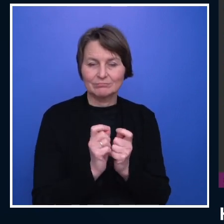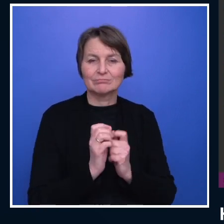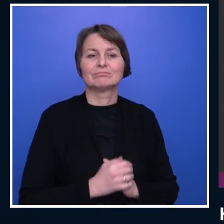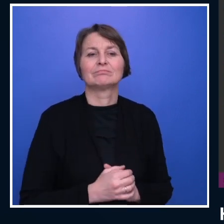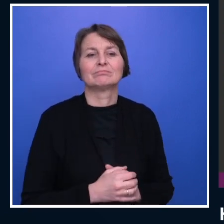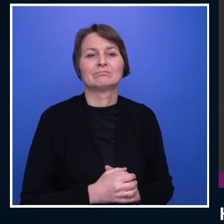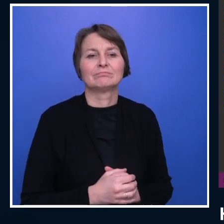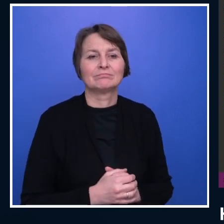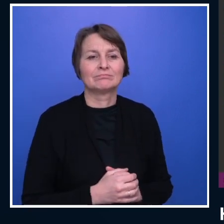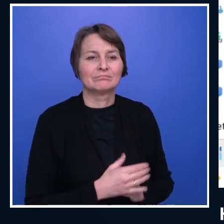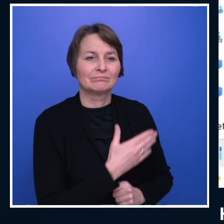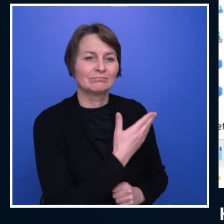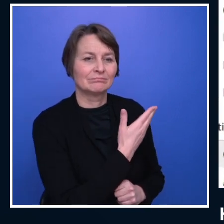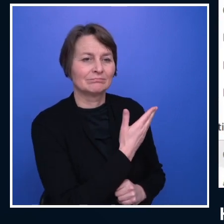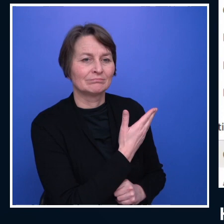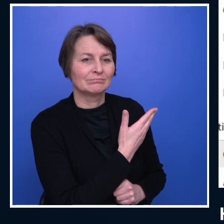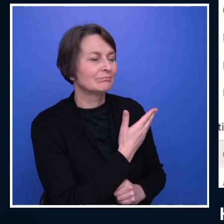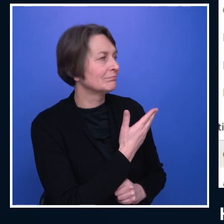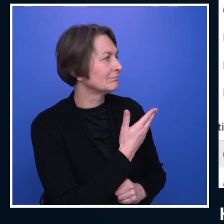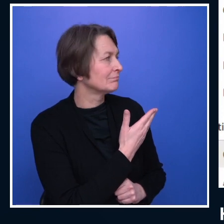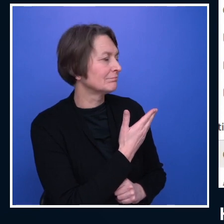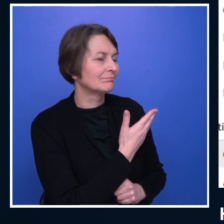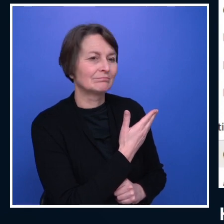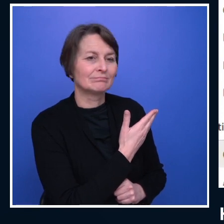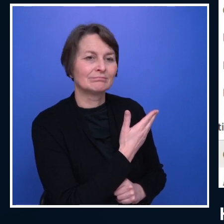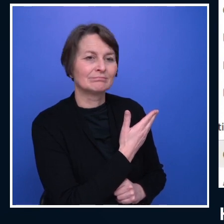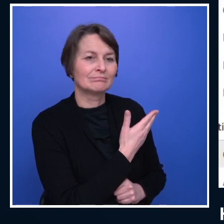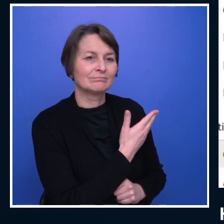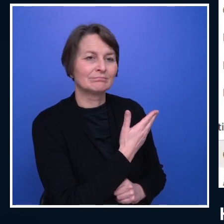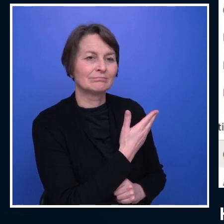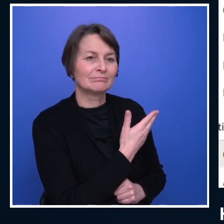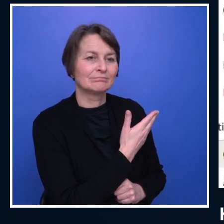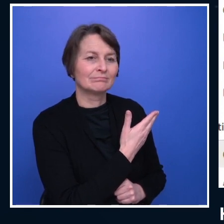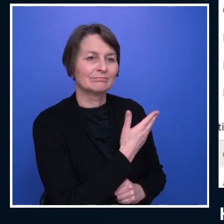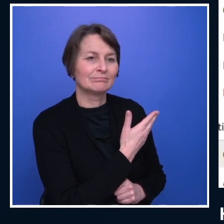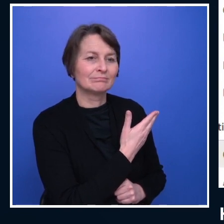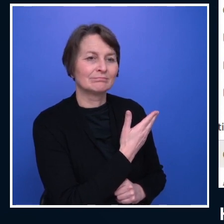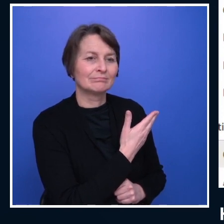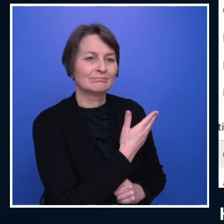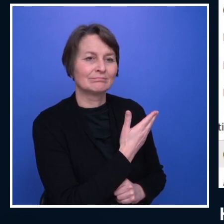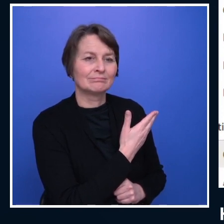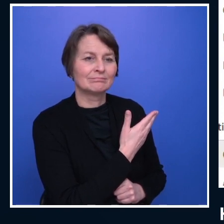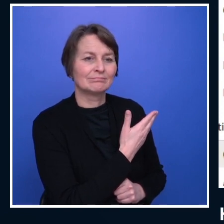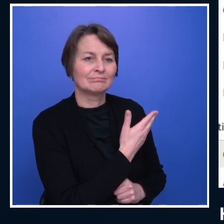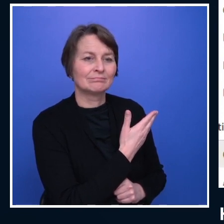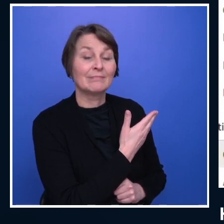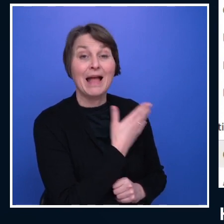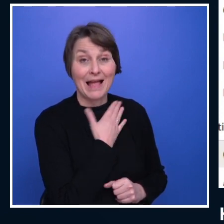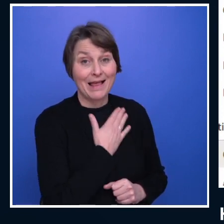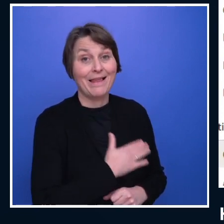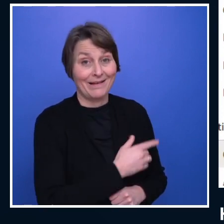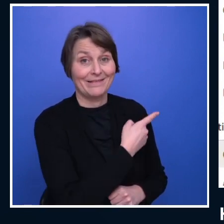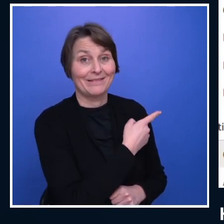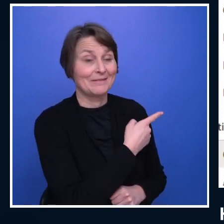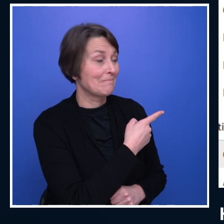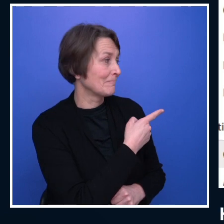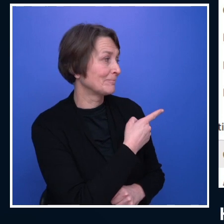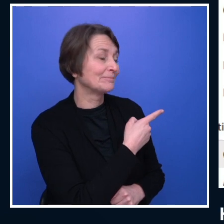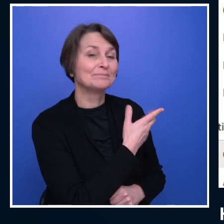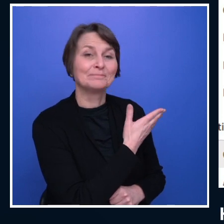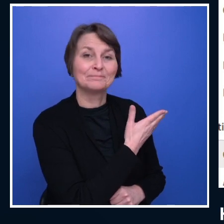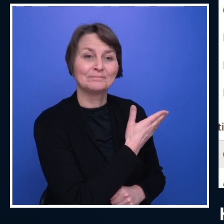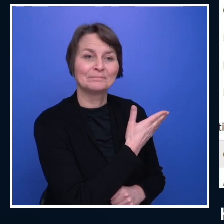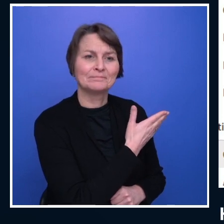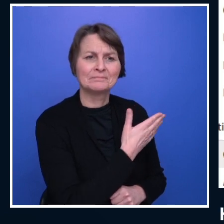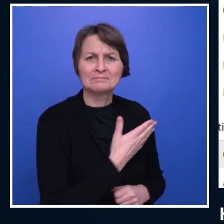and under general settings, I selfishly like this. All I'm really doing by picking